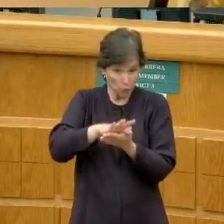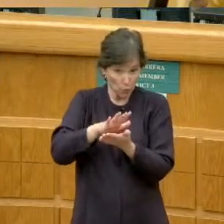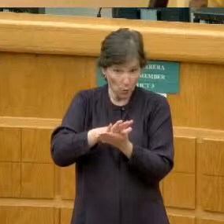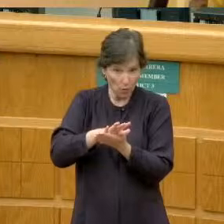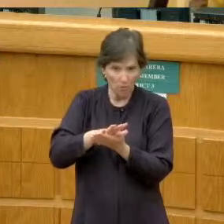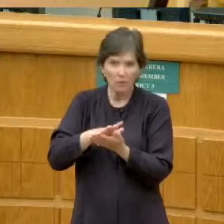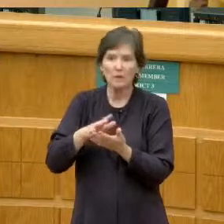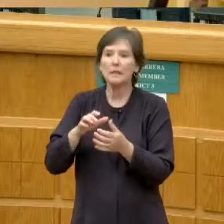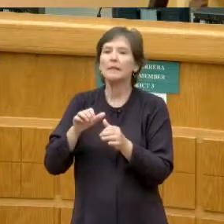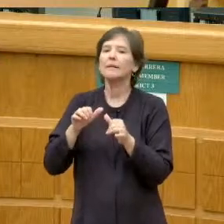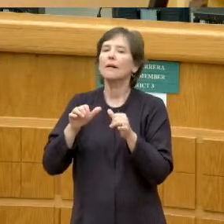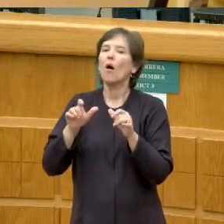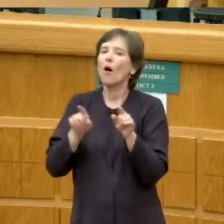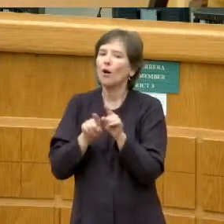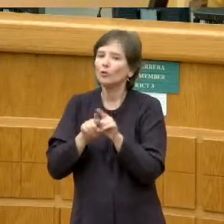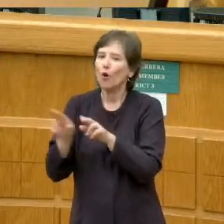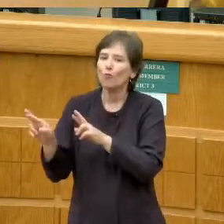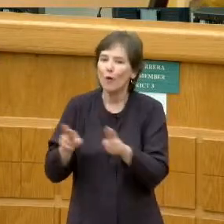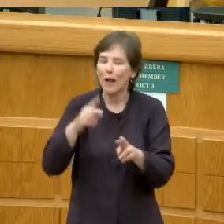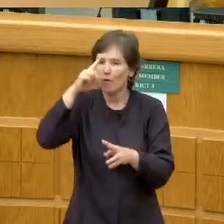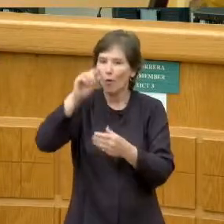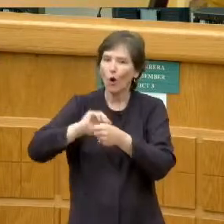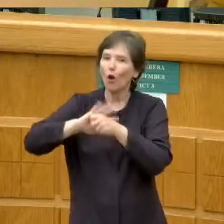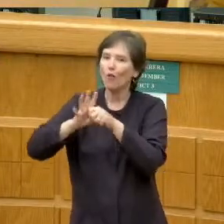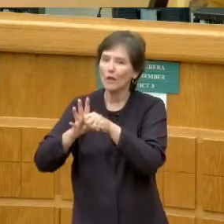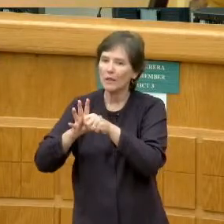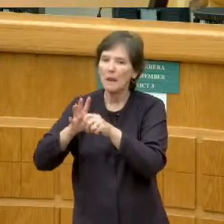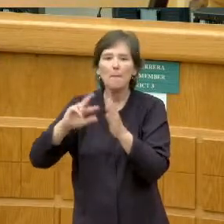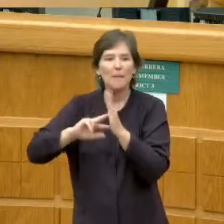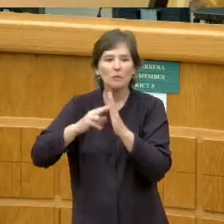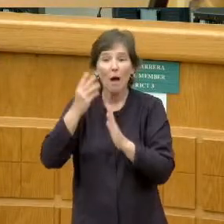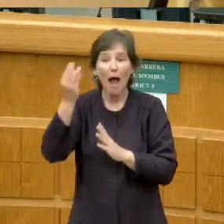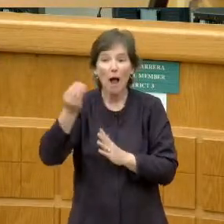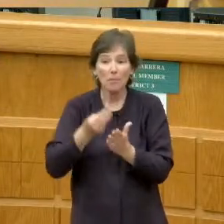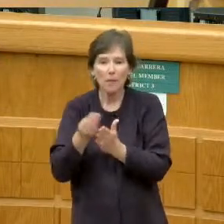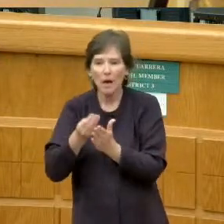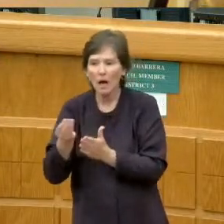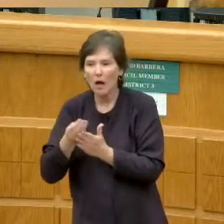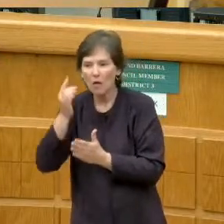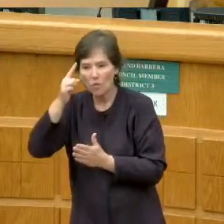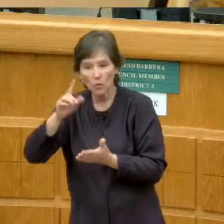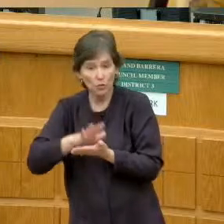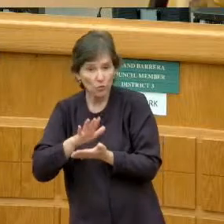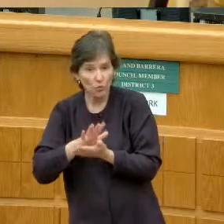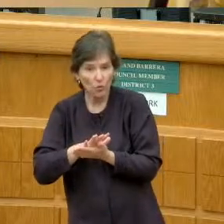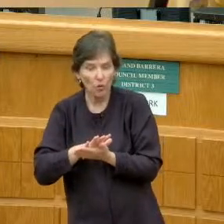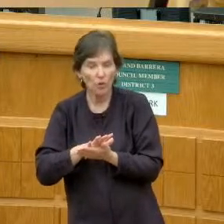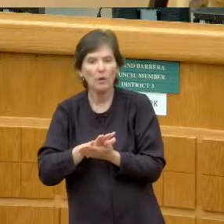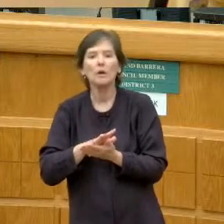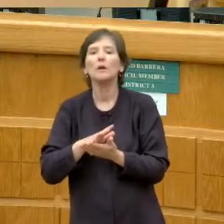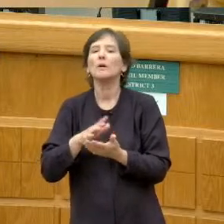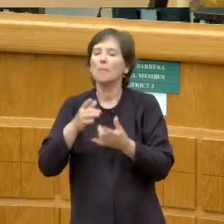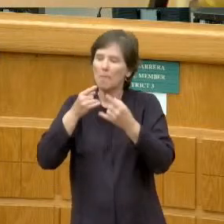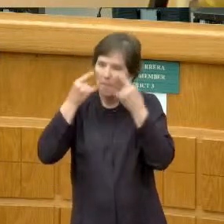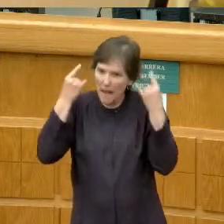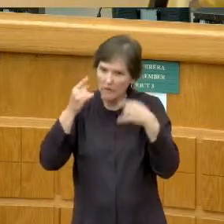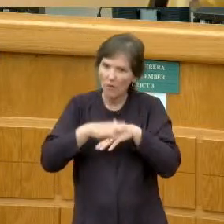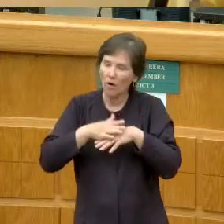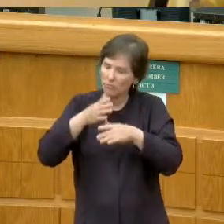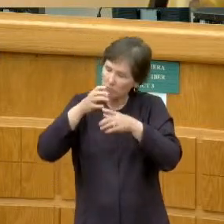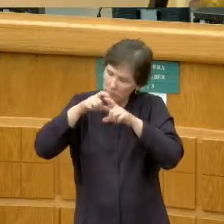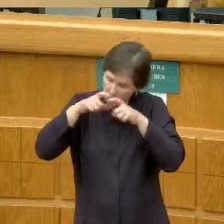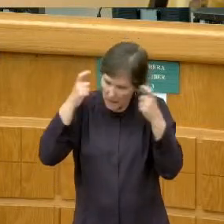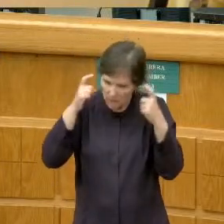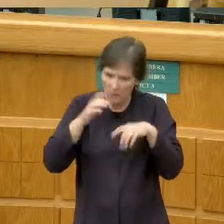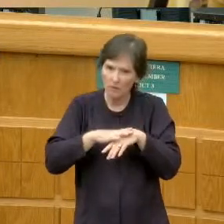means ready to wear your mask when shopping for school supplies. That means ready to keep your 6-foot distance in those